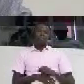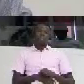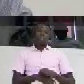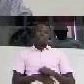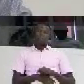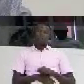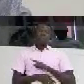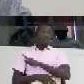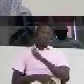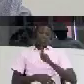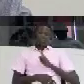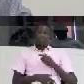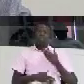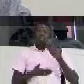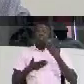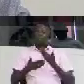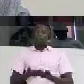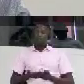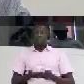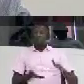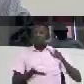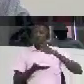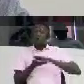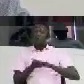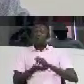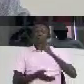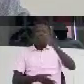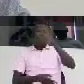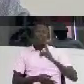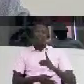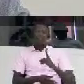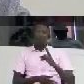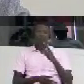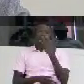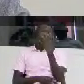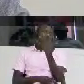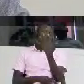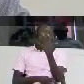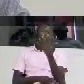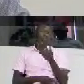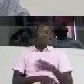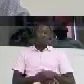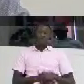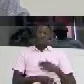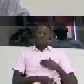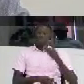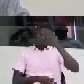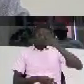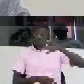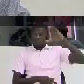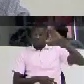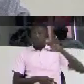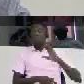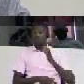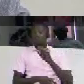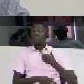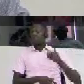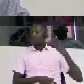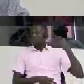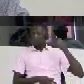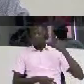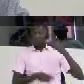and will end on December 5th, the Commission will hear testimonies on